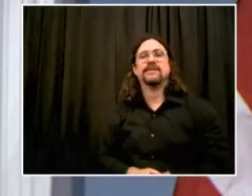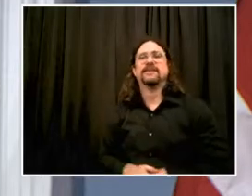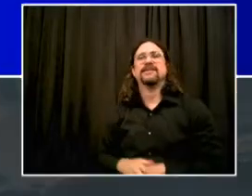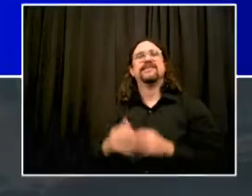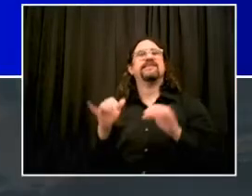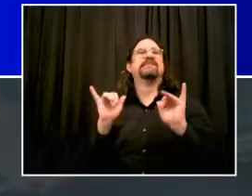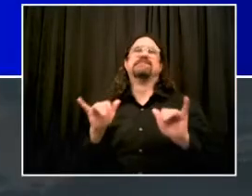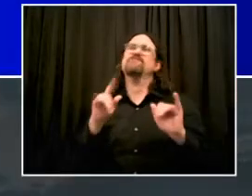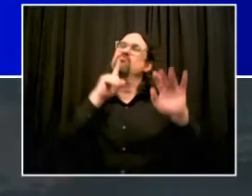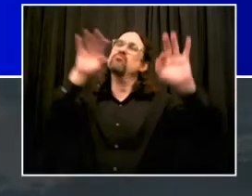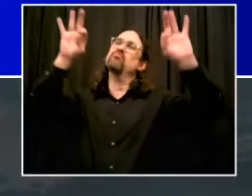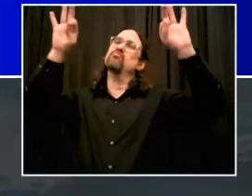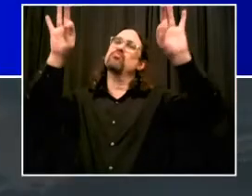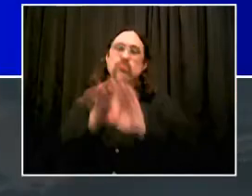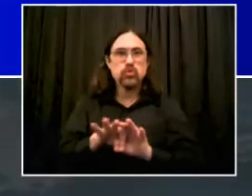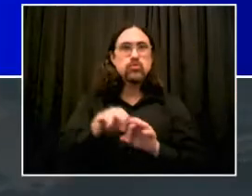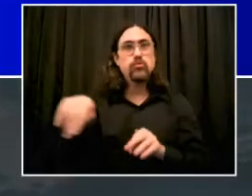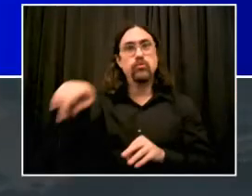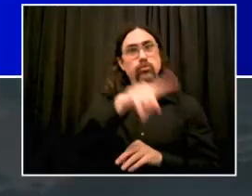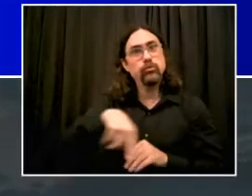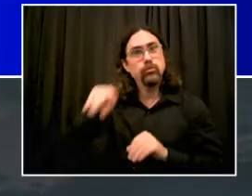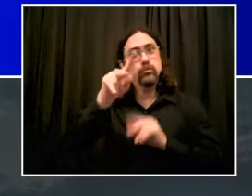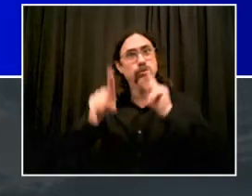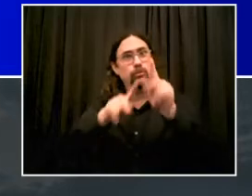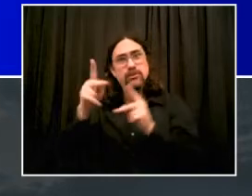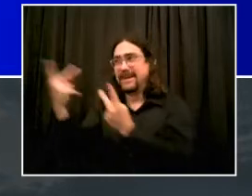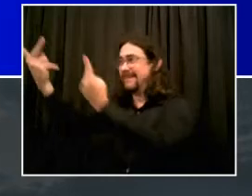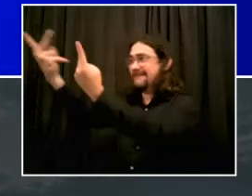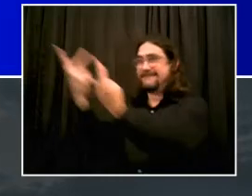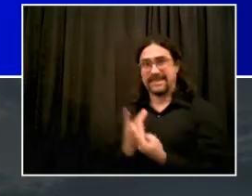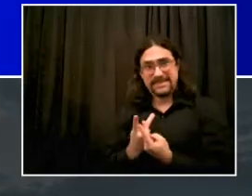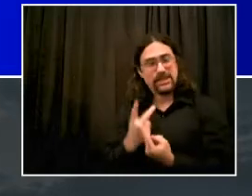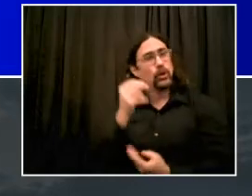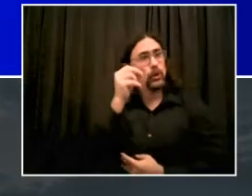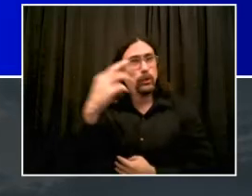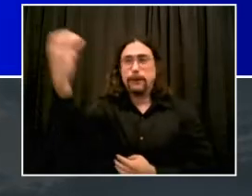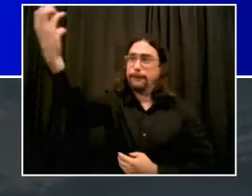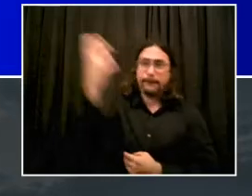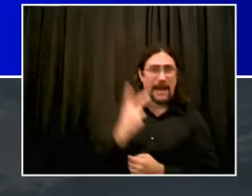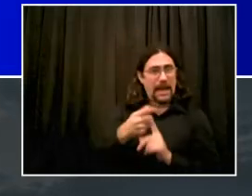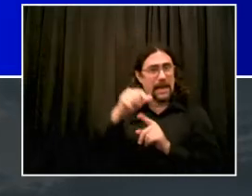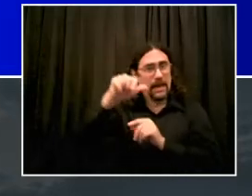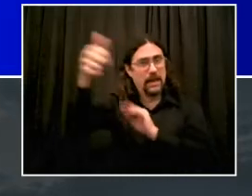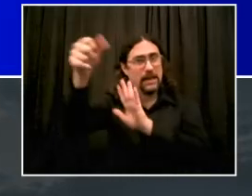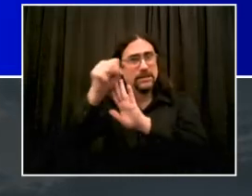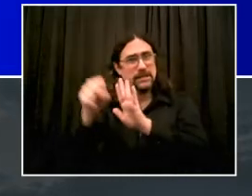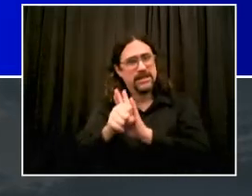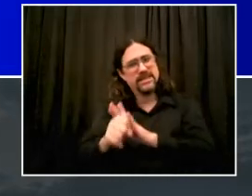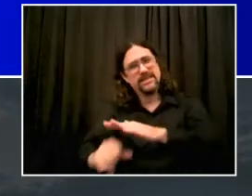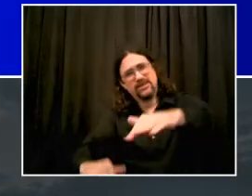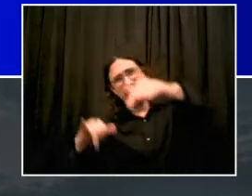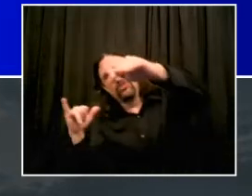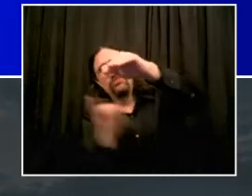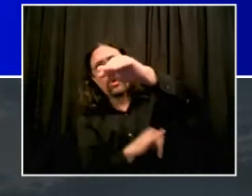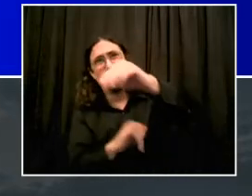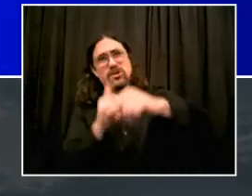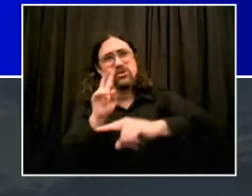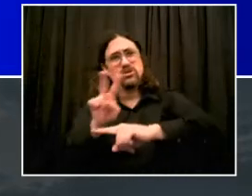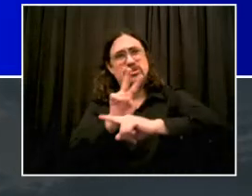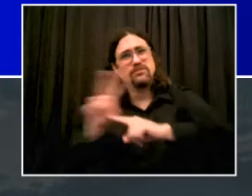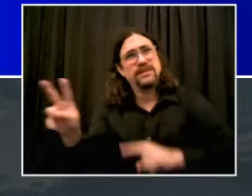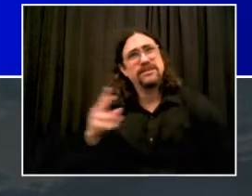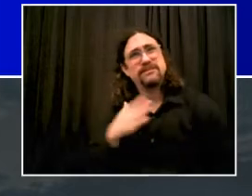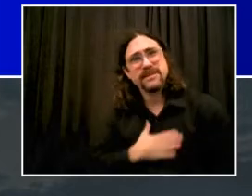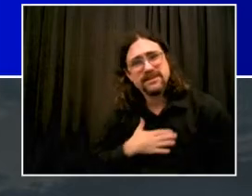with talking about what the mandatory 2-week quarantine period is. And then we're going to ask you, how can we help to get you through that